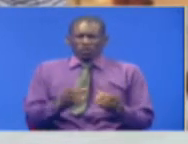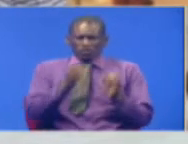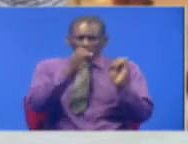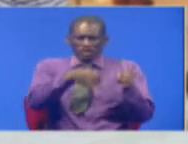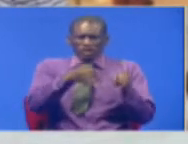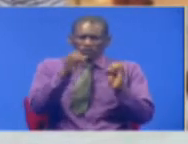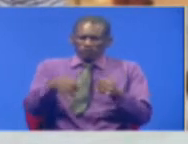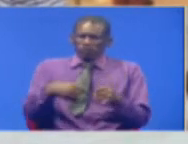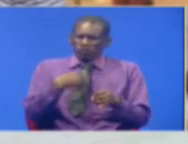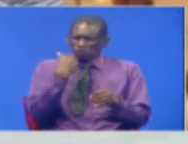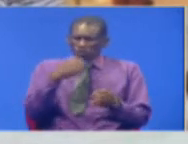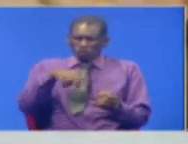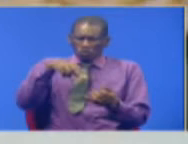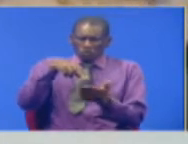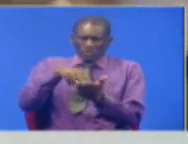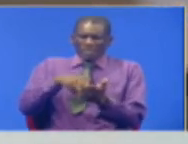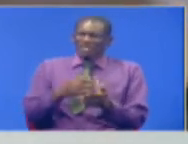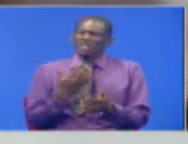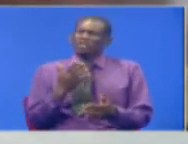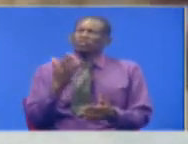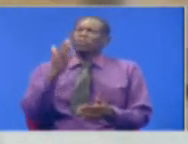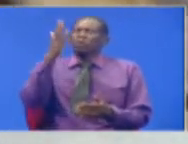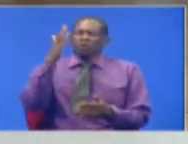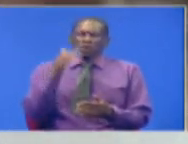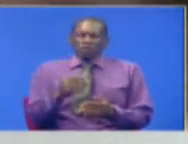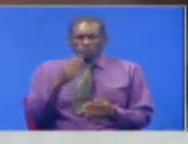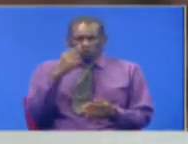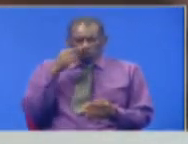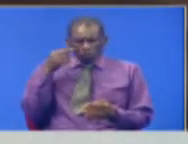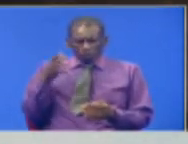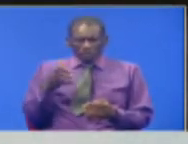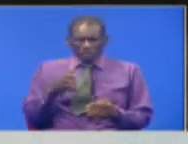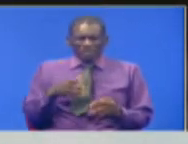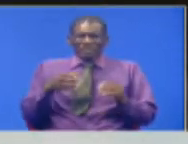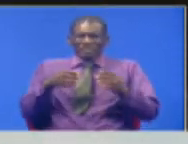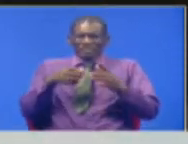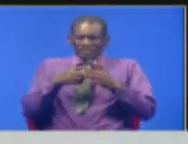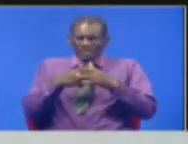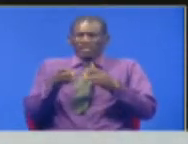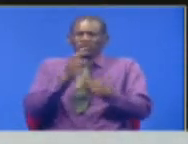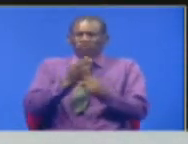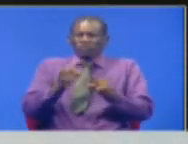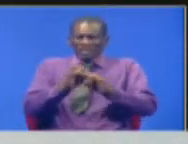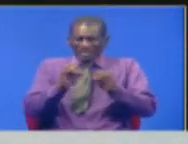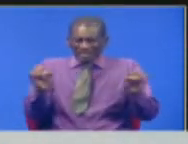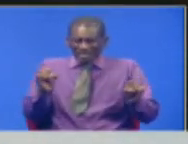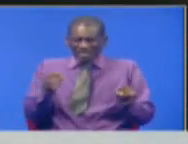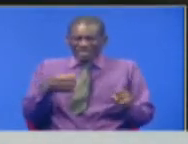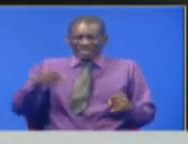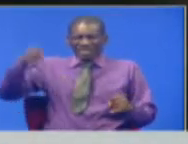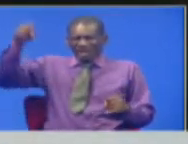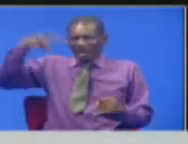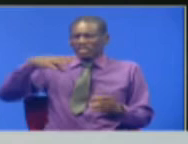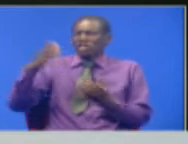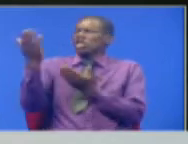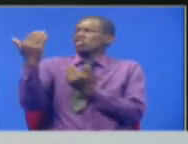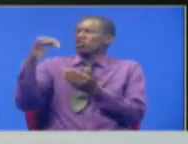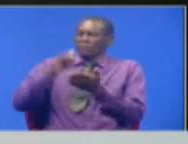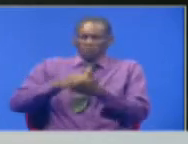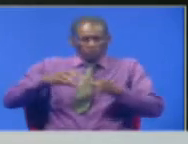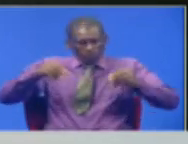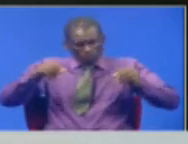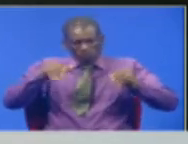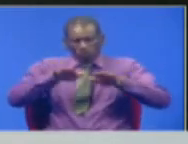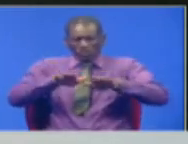who are standing in the smoke. With homes here jumping onto the clean energy bandwagon, they hope the quality of their lives